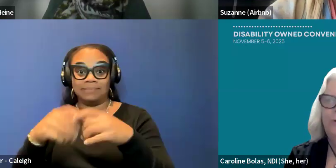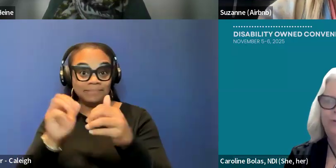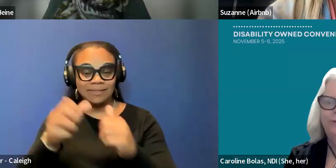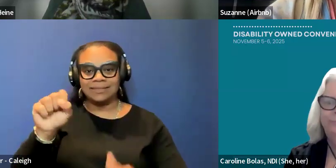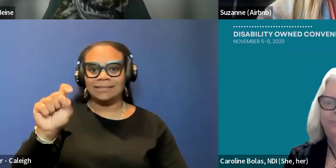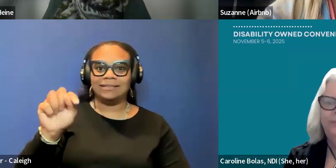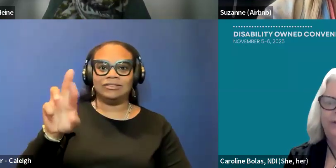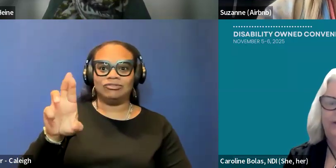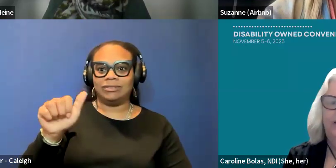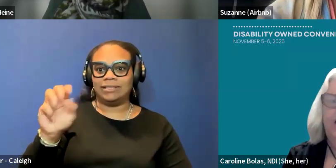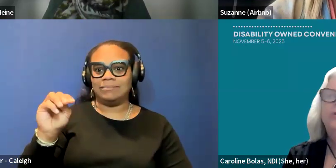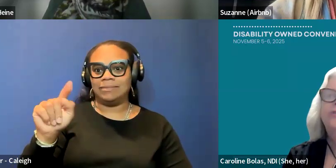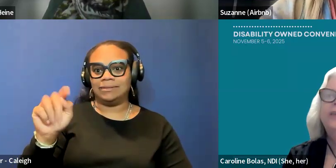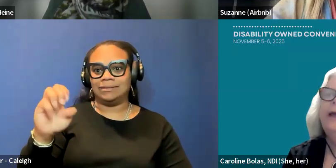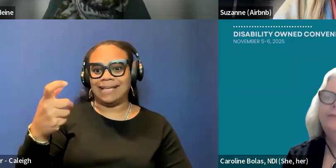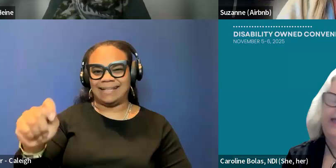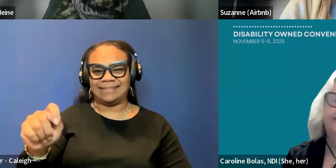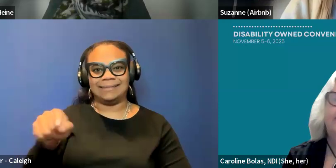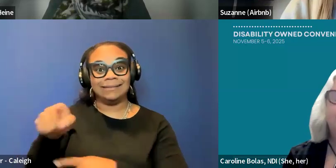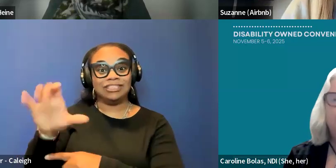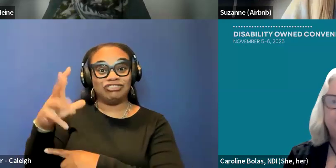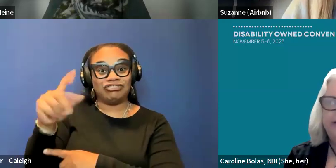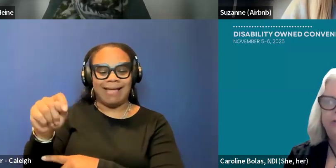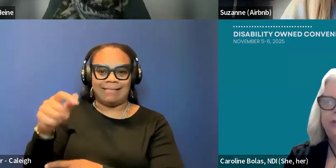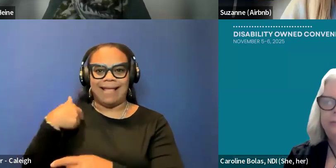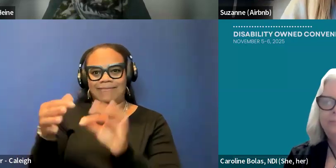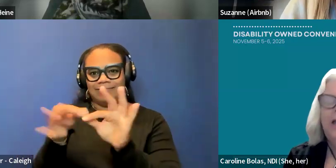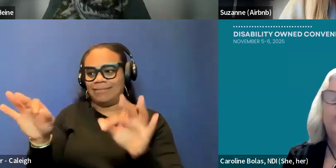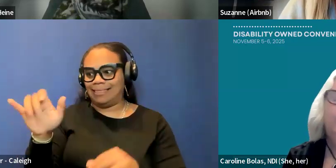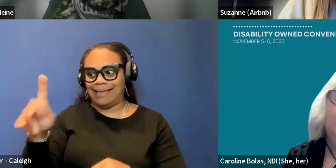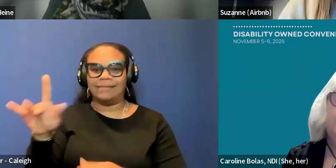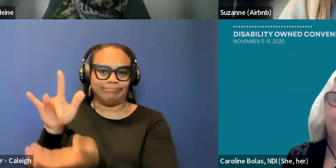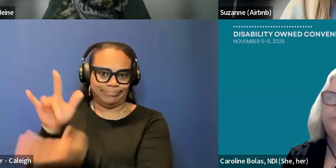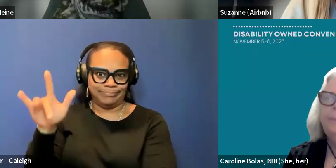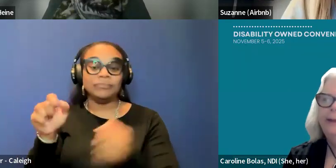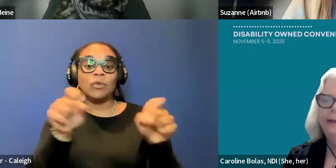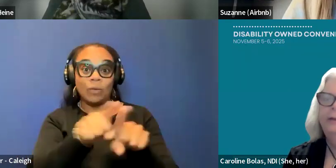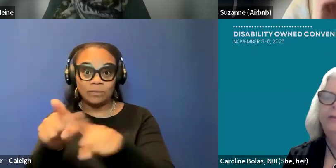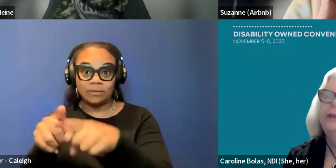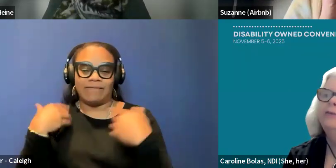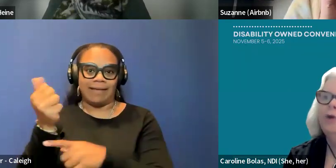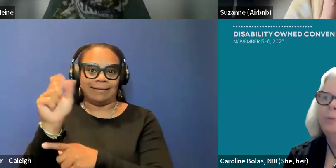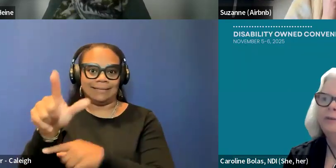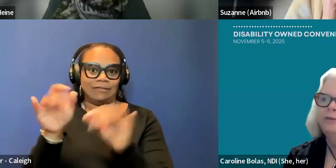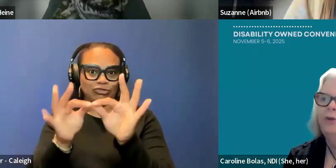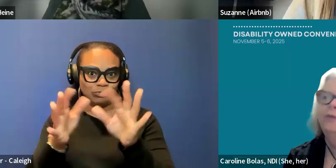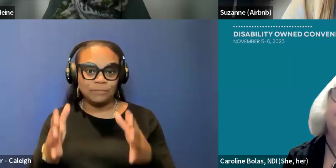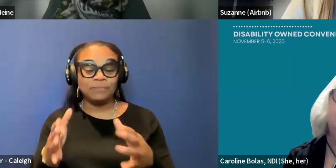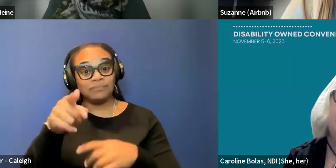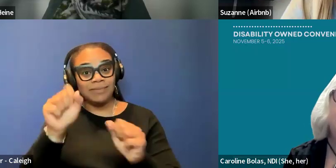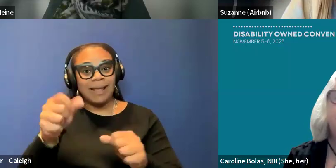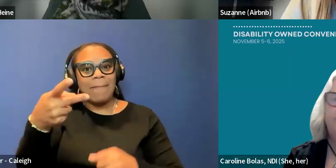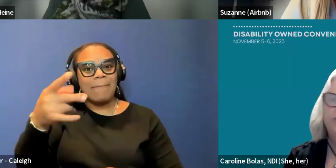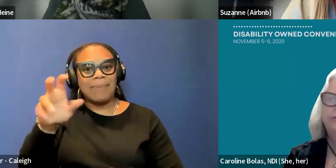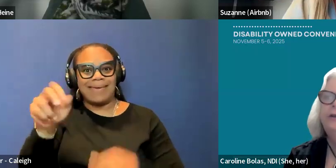in the chat box. You'll see we have ASL interpretation. You're welcome to pin the interpreters so that